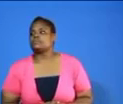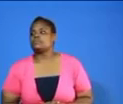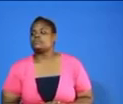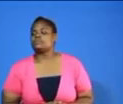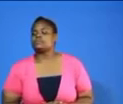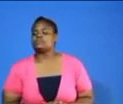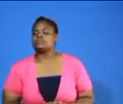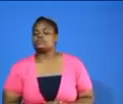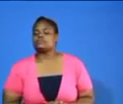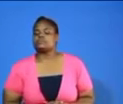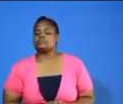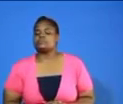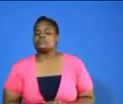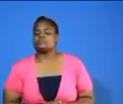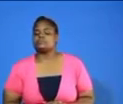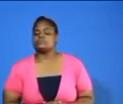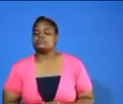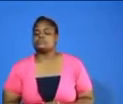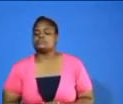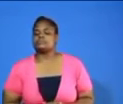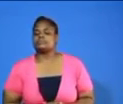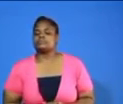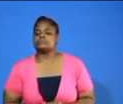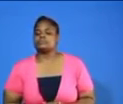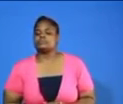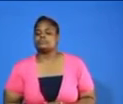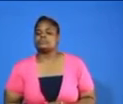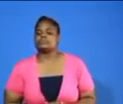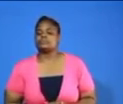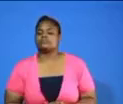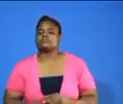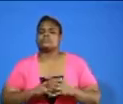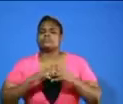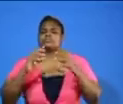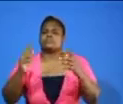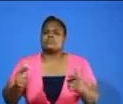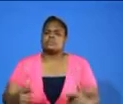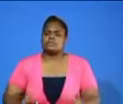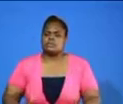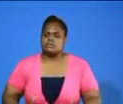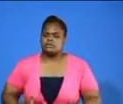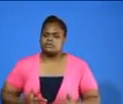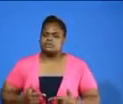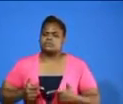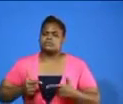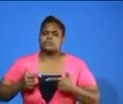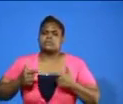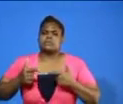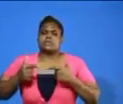Life is like a mountain railroad